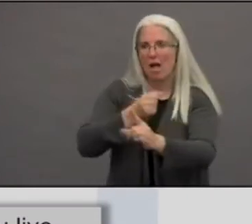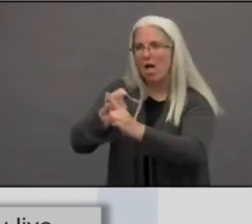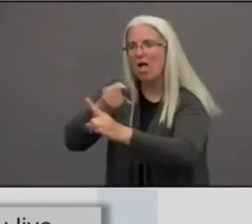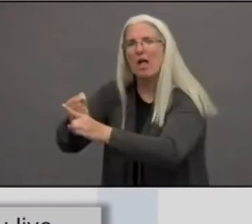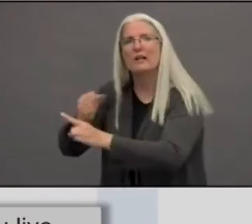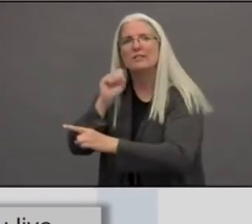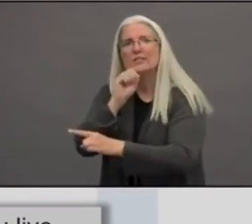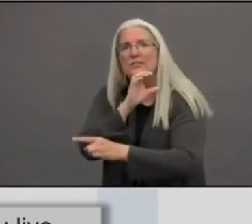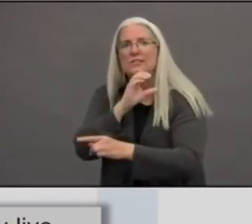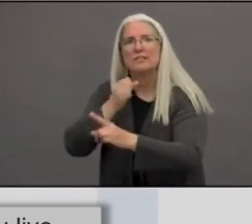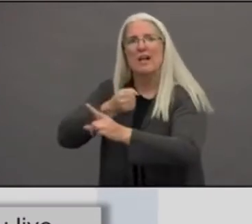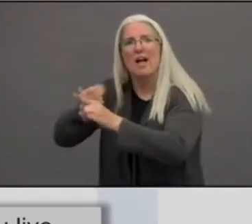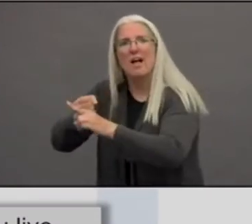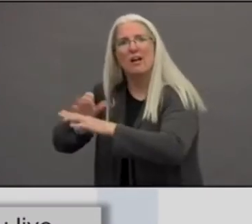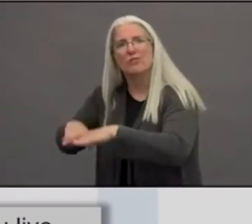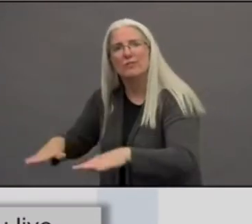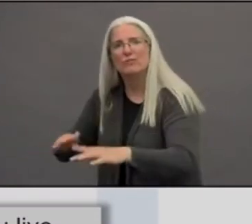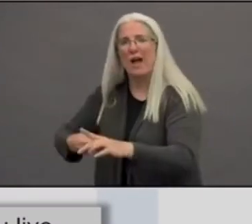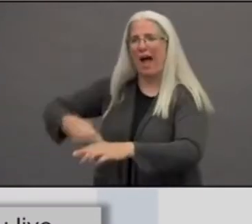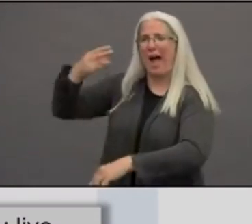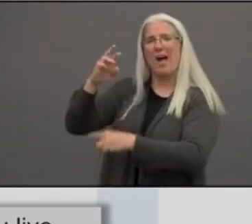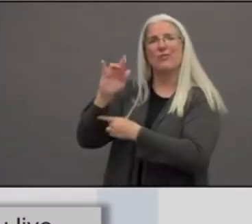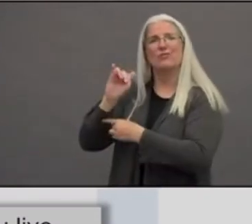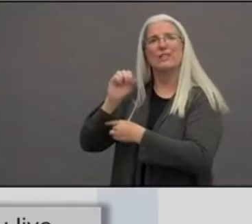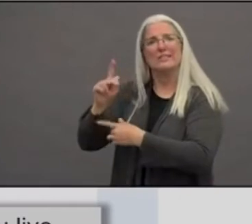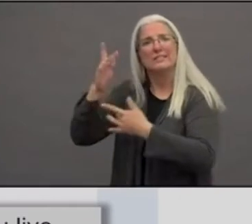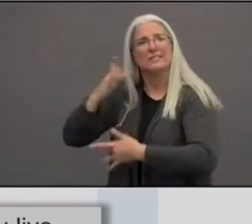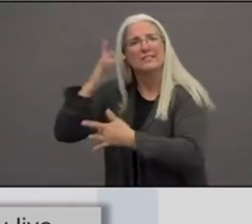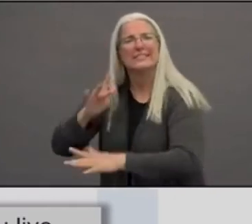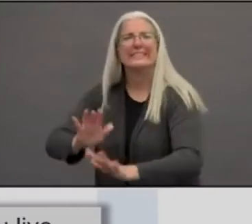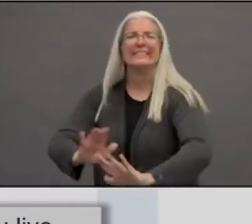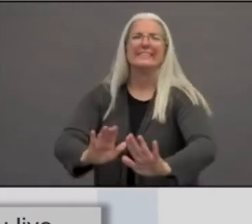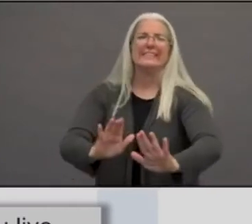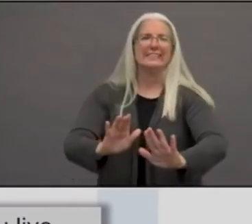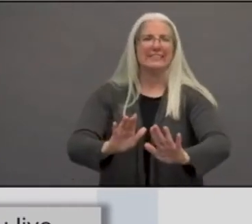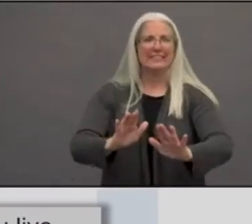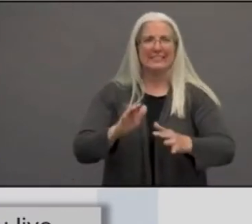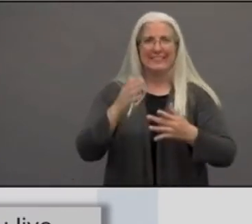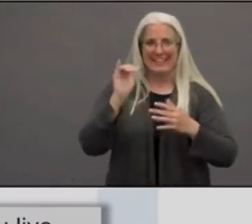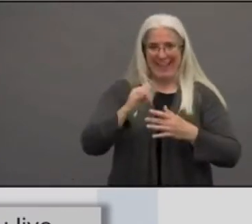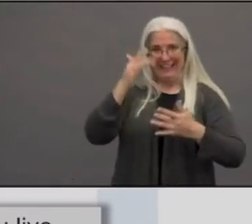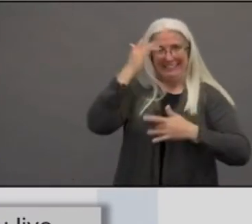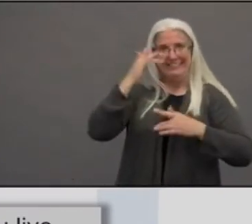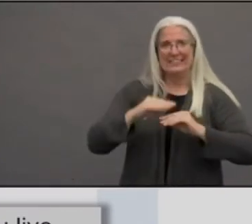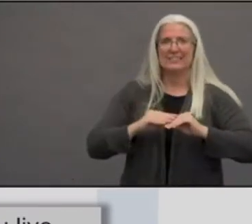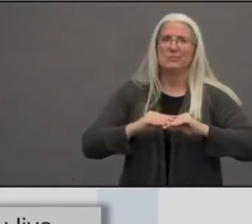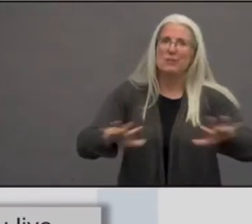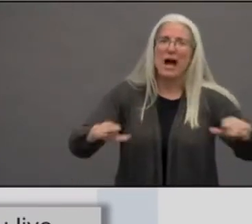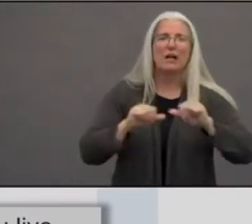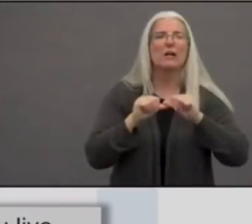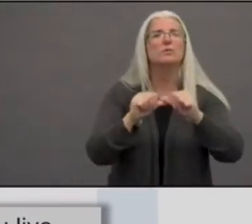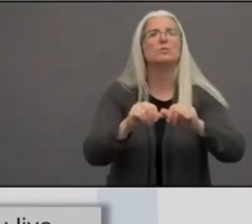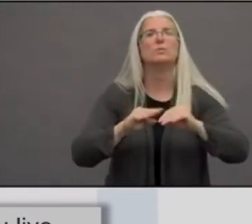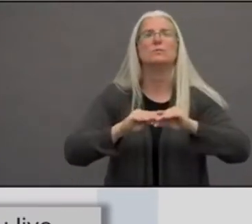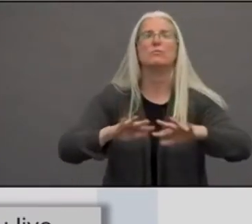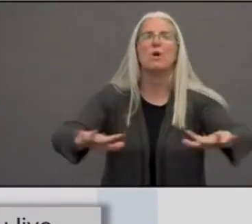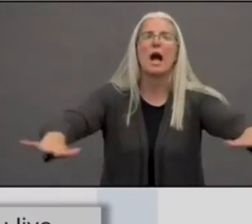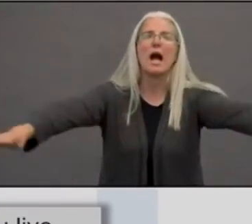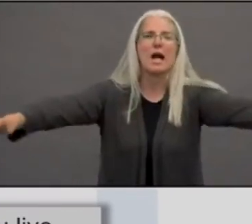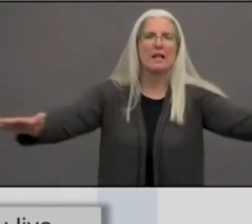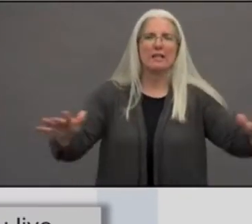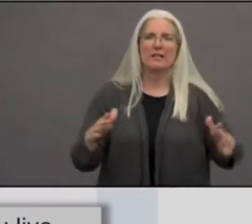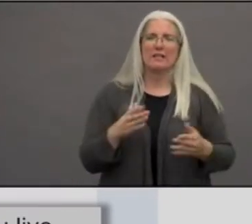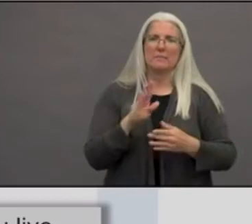of serious illnesses. This virus spreads far and wide. Please be safe this weekend. Thank